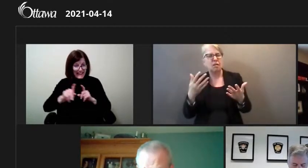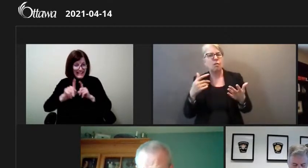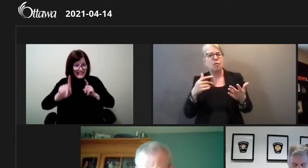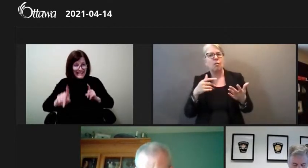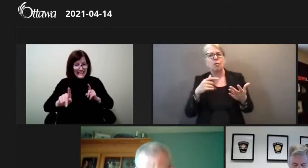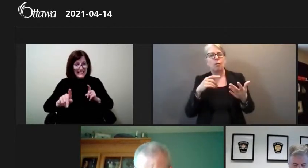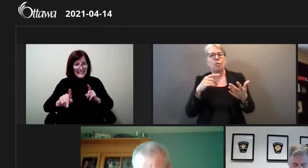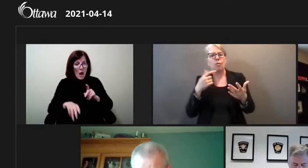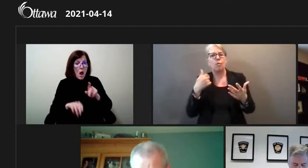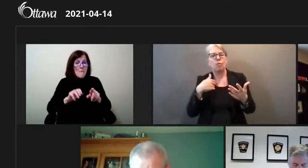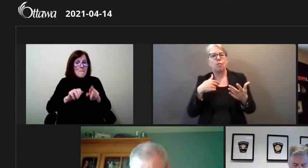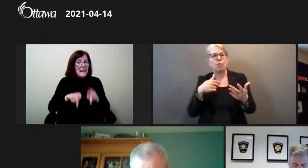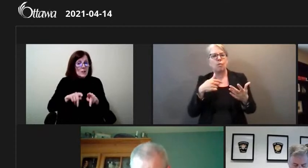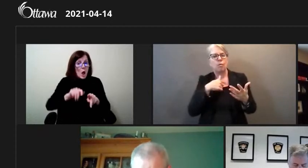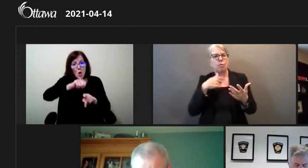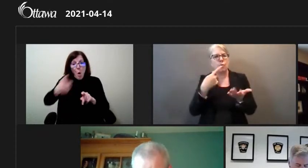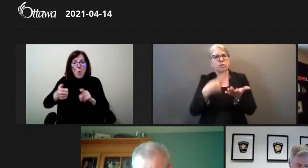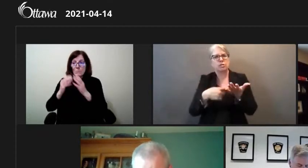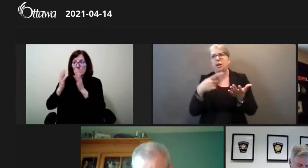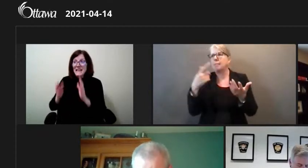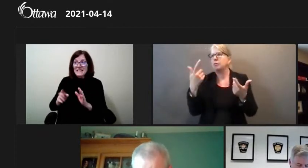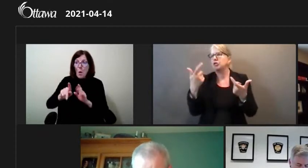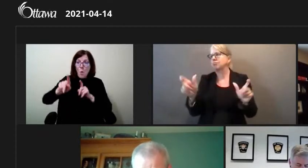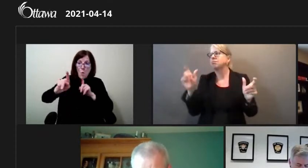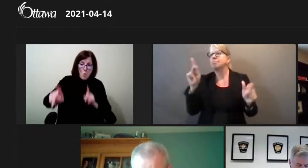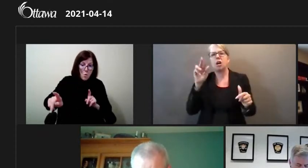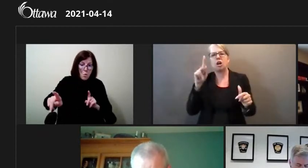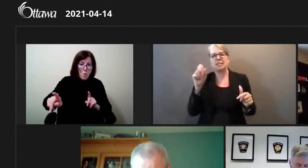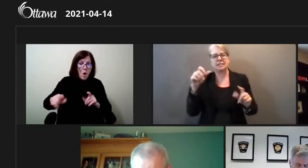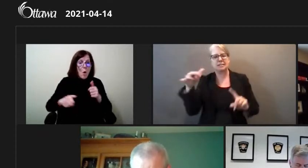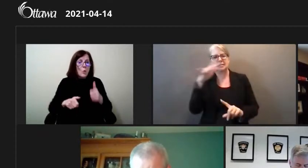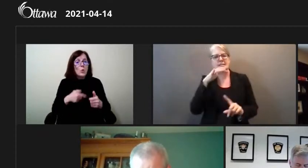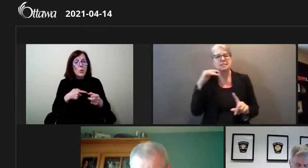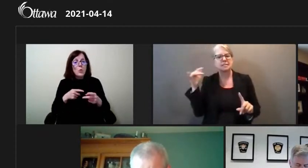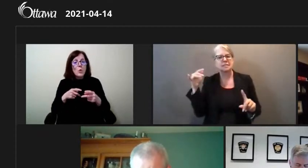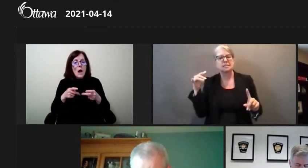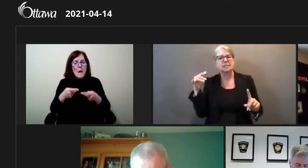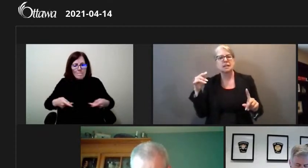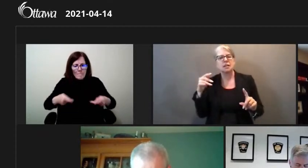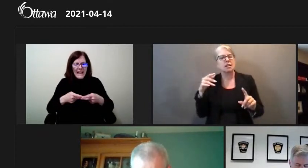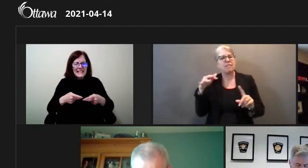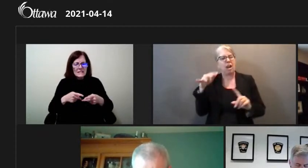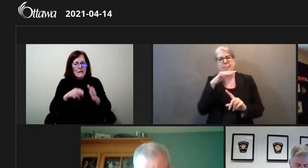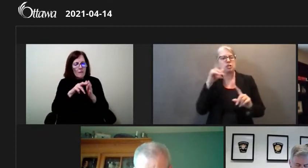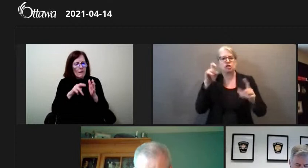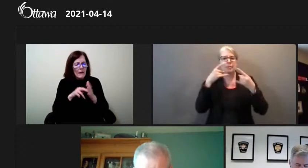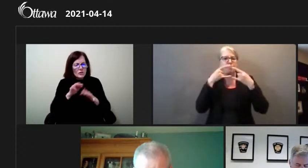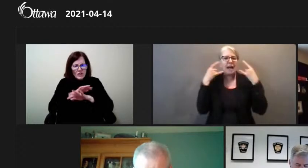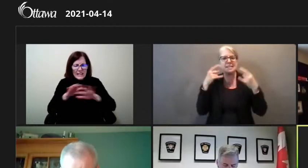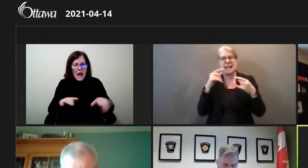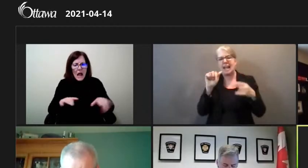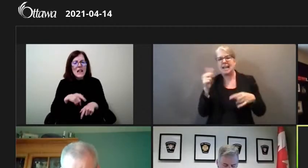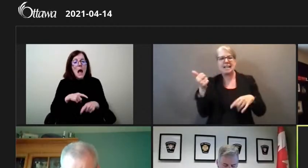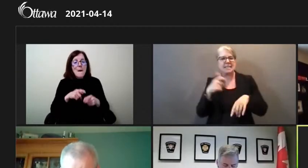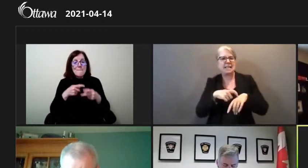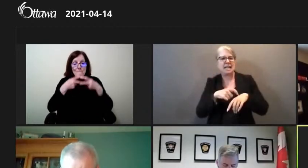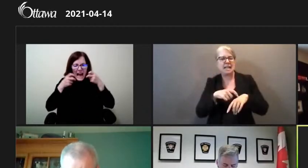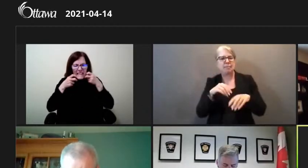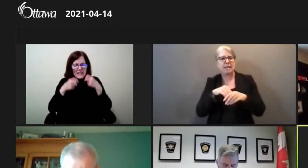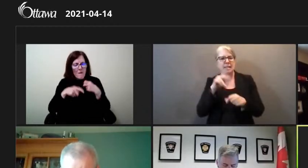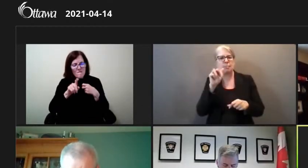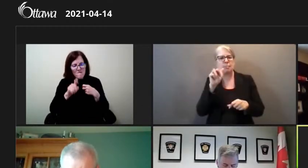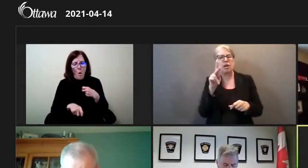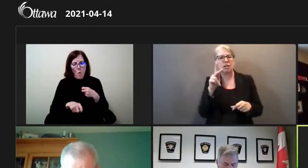Or are we speaking about parks writ large that there's a requirement to mask anytime you're in a park? Can somebody get clarity on